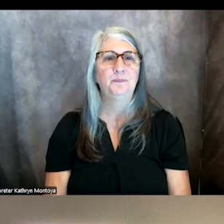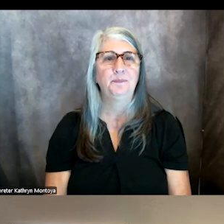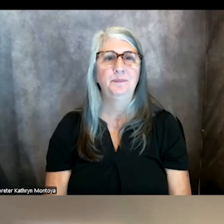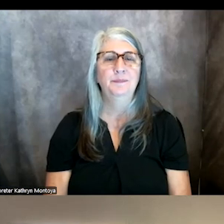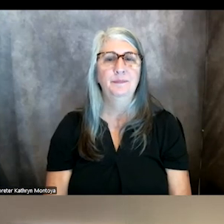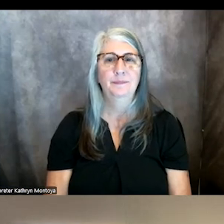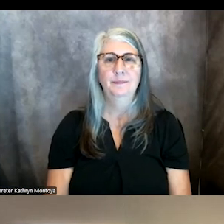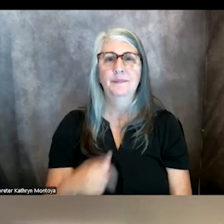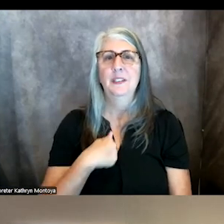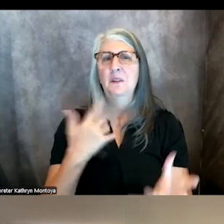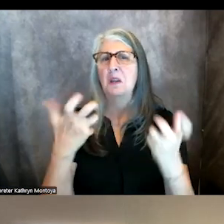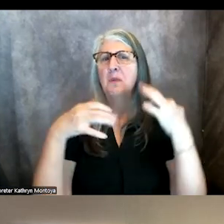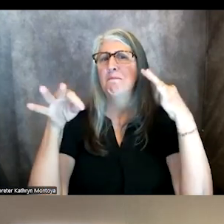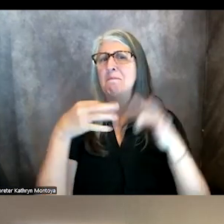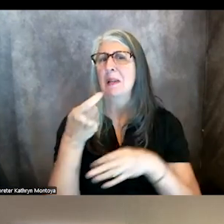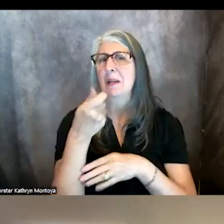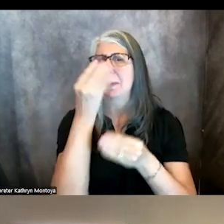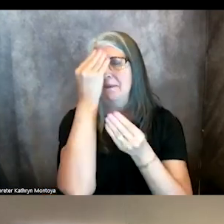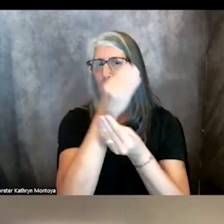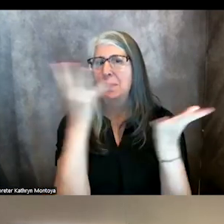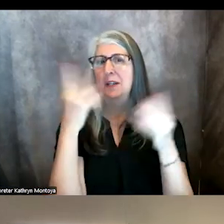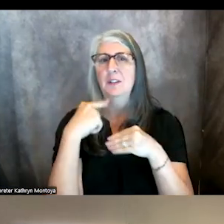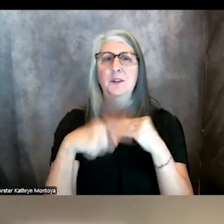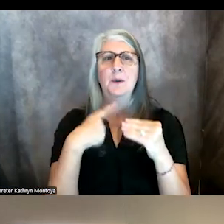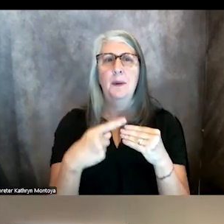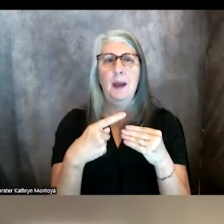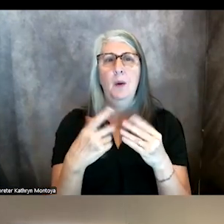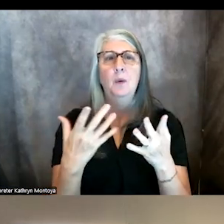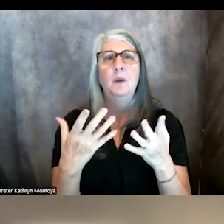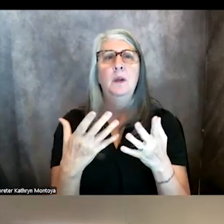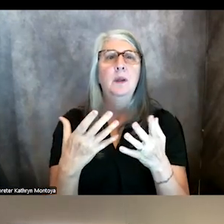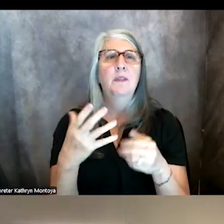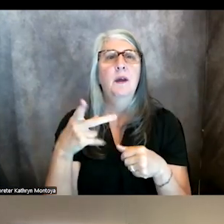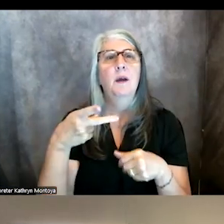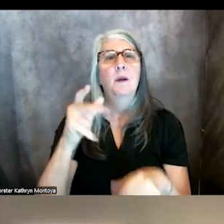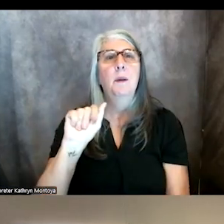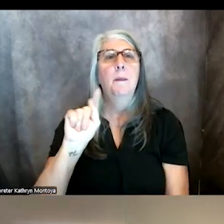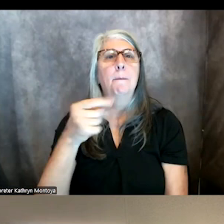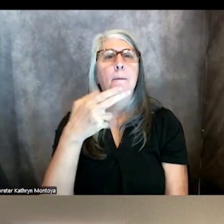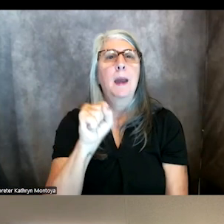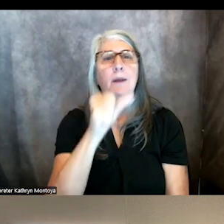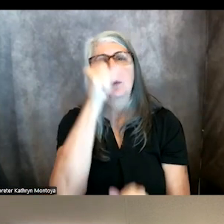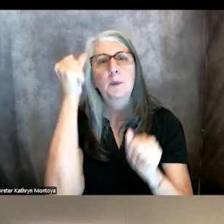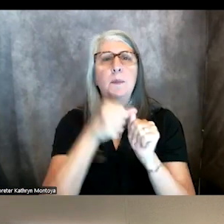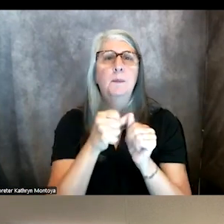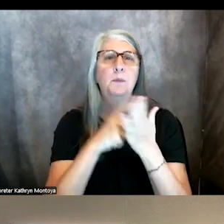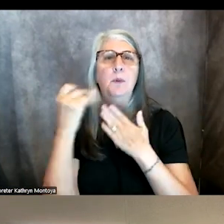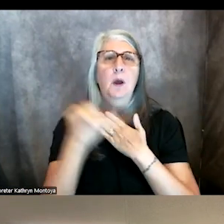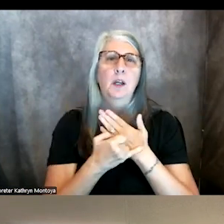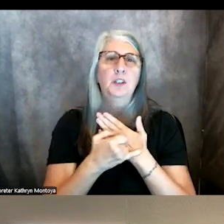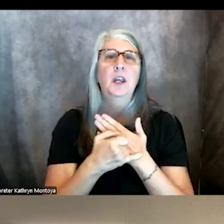I just want to share a little bit of information about the Paths Remembered project at the Northwest Portland Area Indian Health